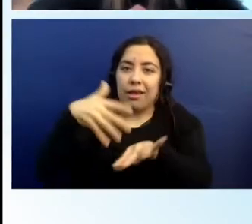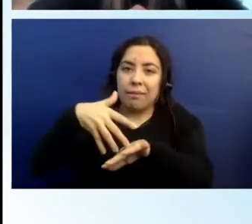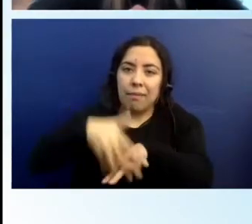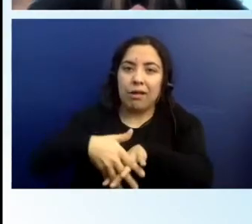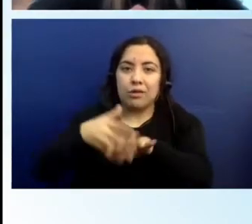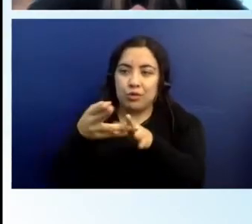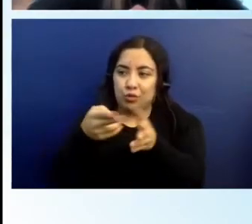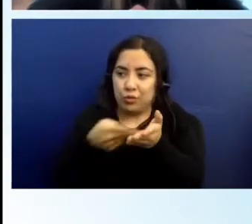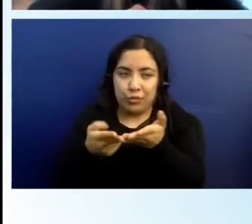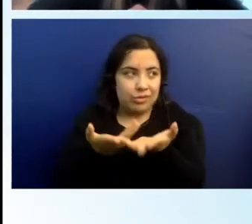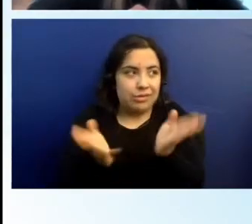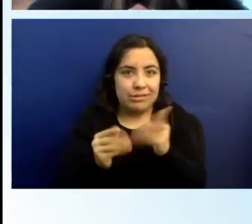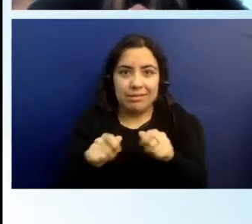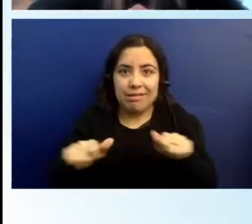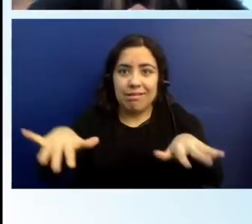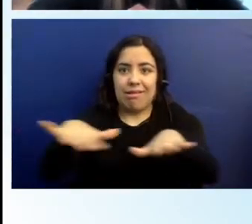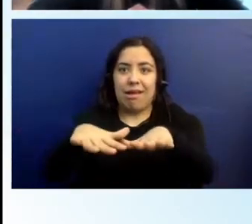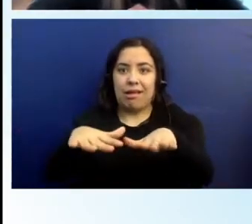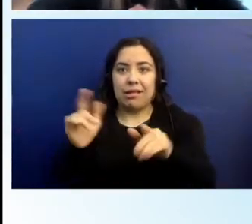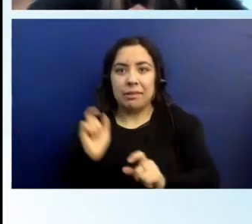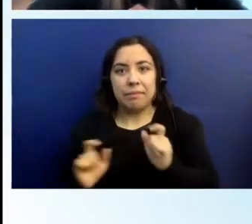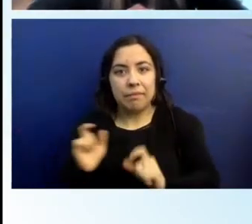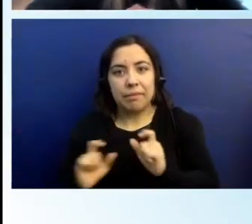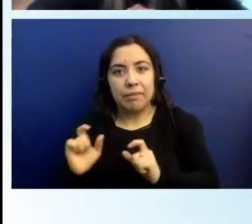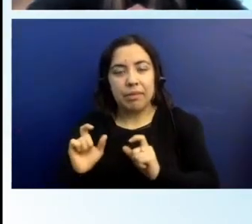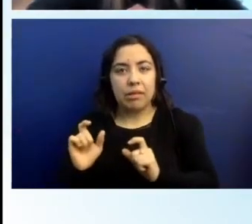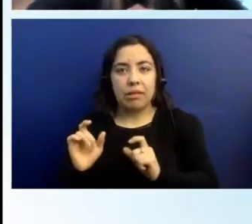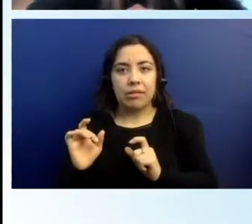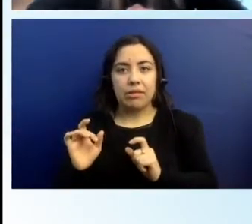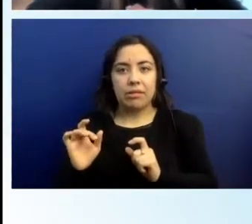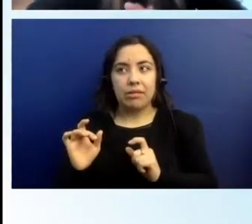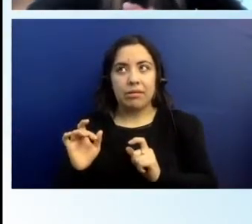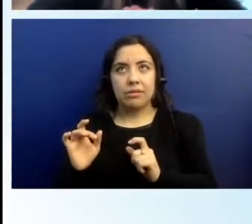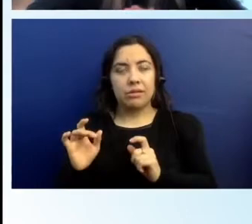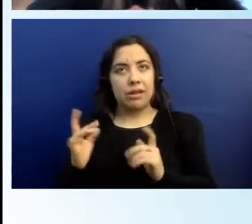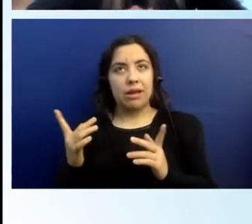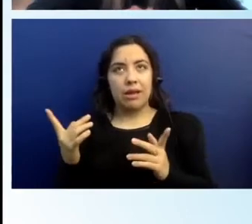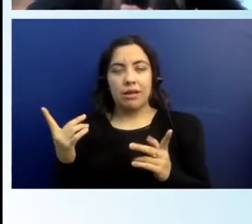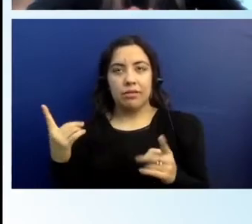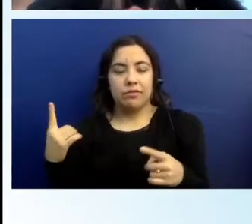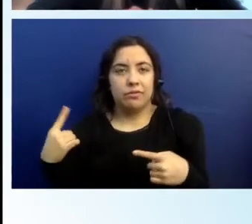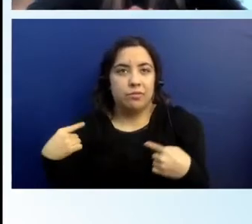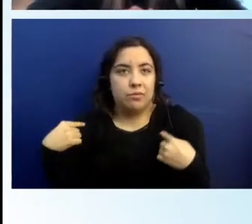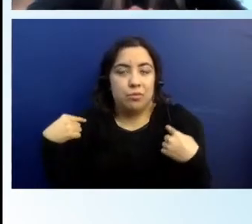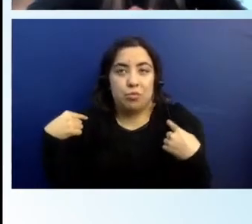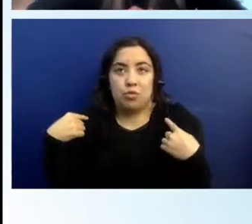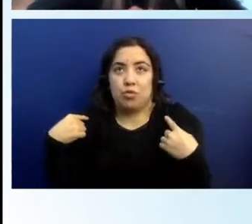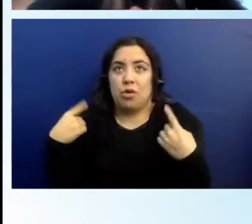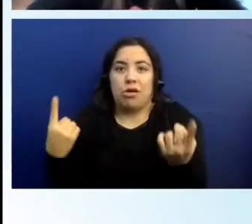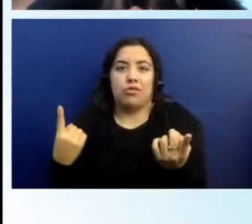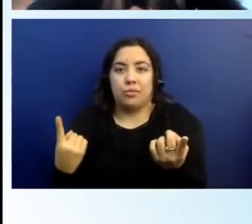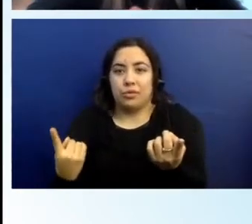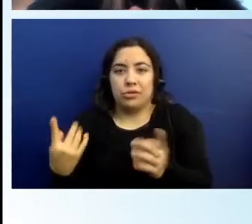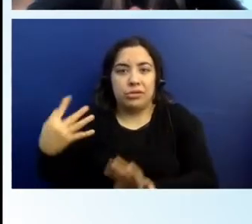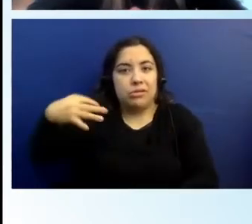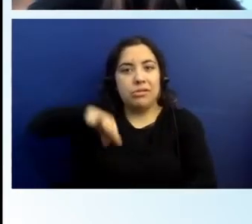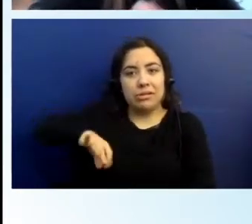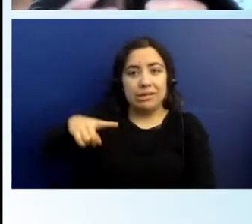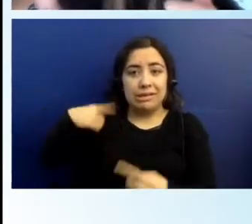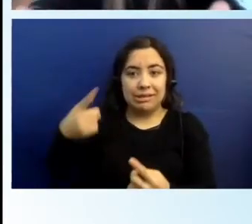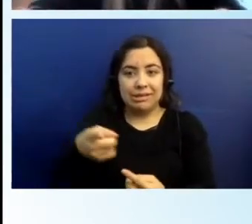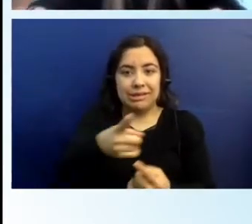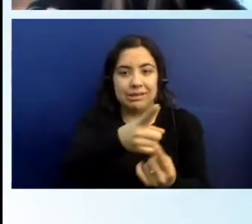embedded truths in the people that have prospered since this erasure. You know,